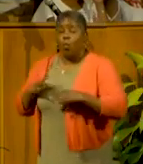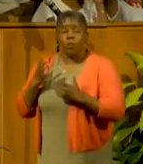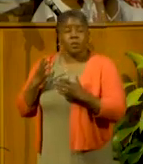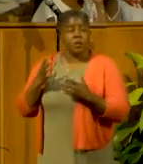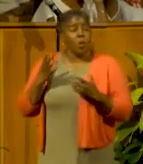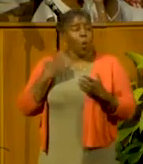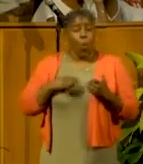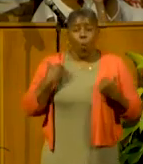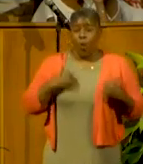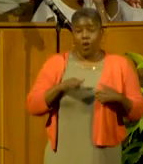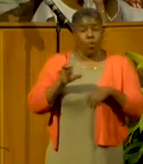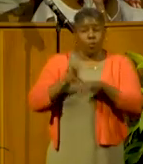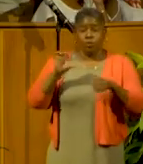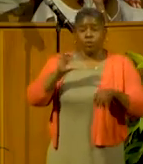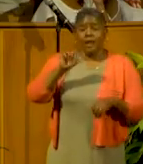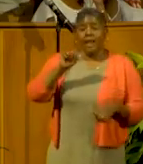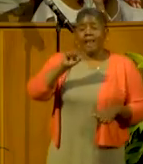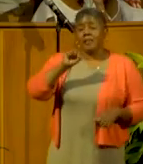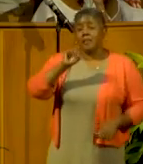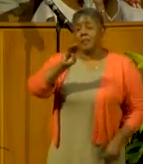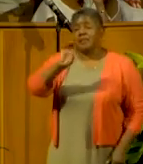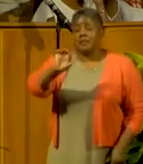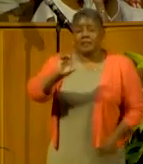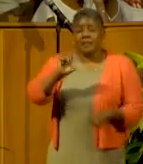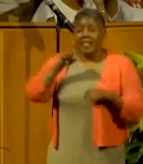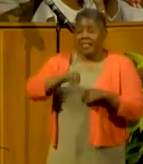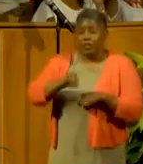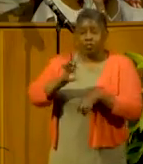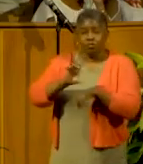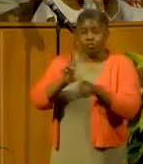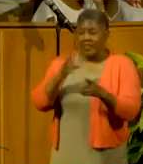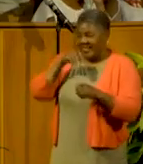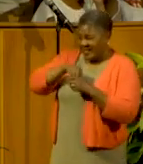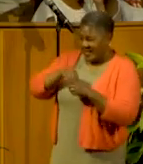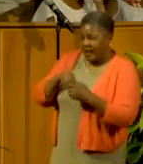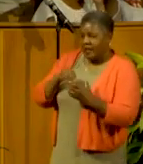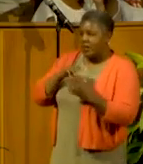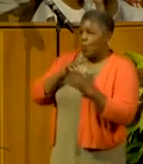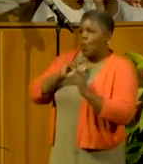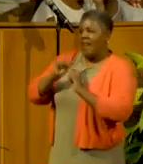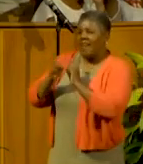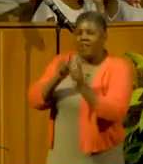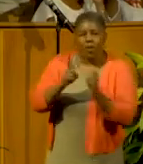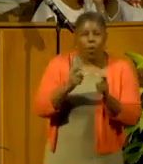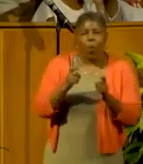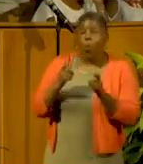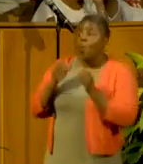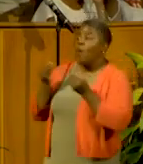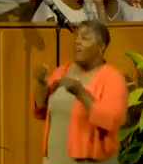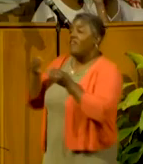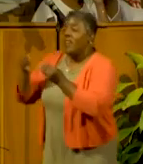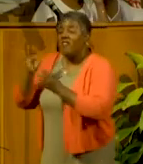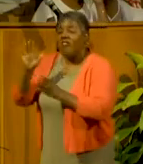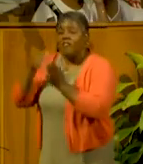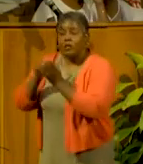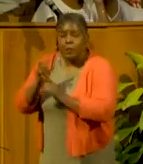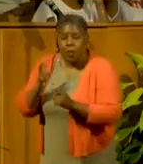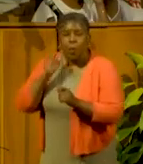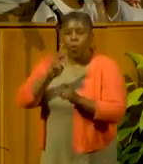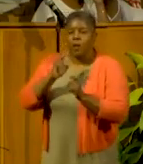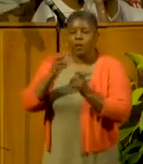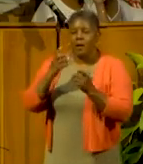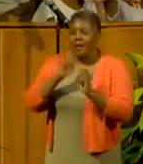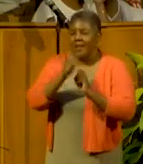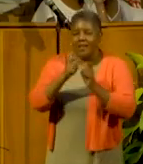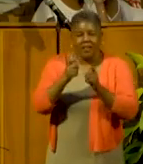we're Alfred Street. It's in our DNA to render service. We feed 5,000, we help people with hidden halos,